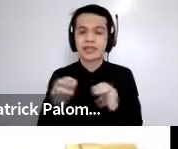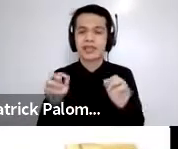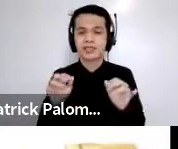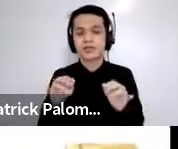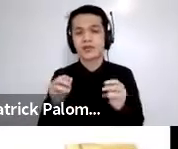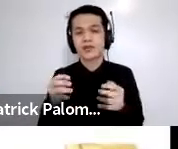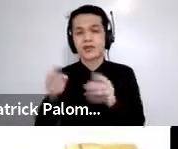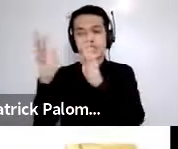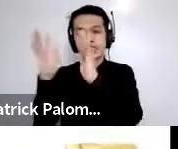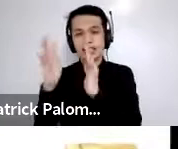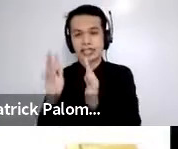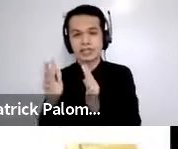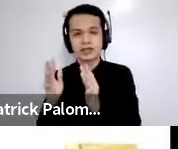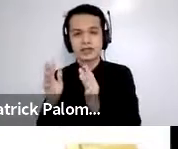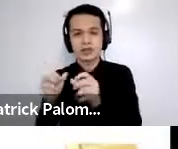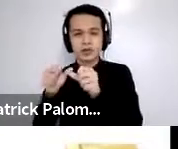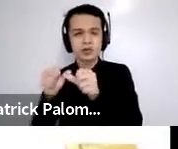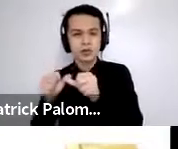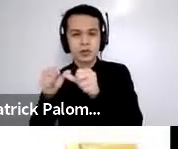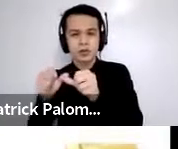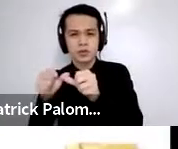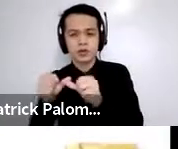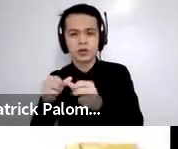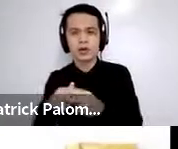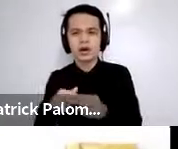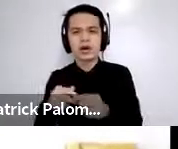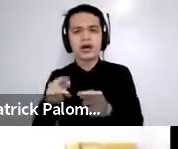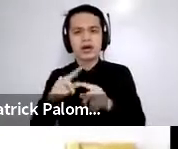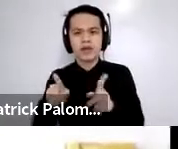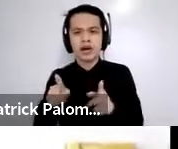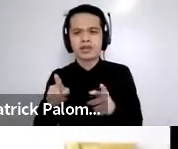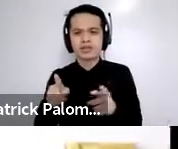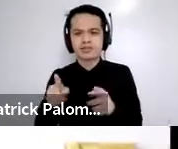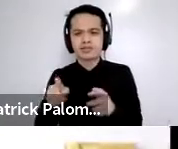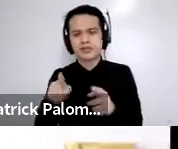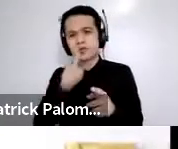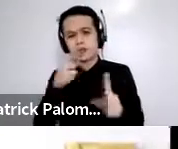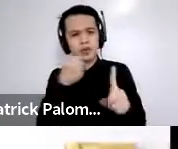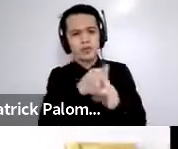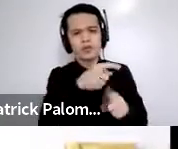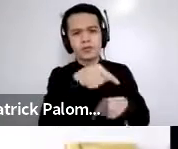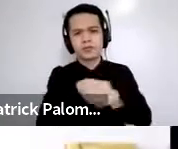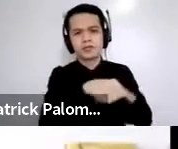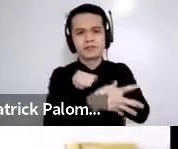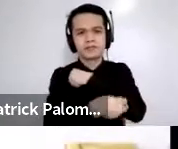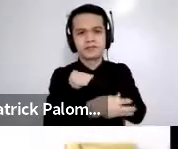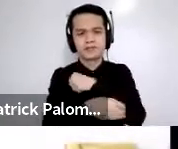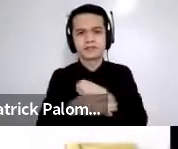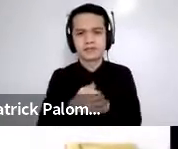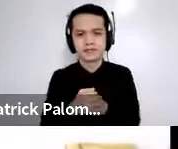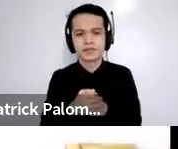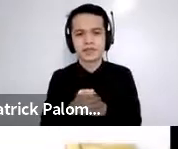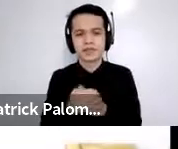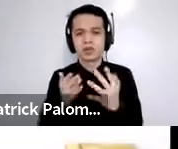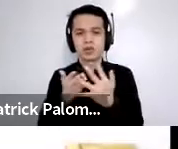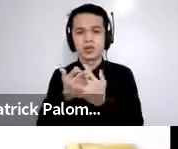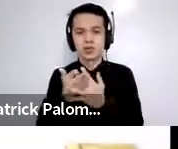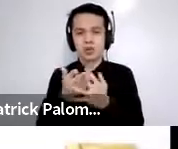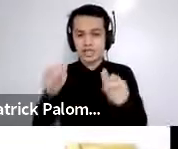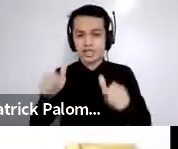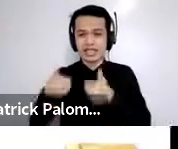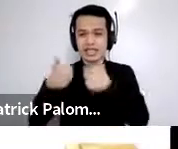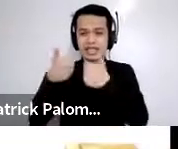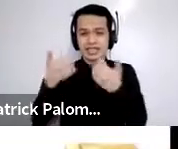ripple strongest among the poor. But through the compounded challenges of the pandemic, poverty, and climate